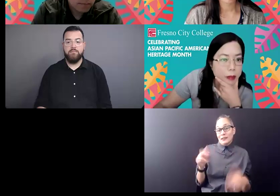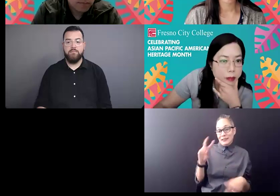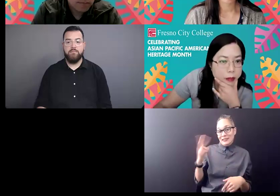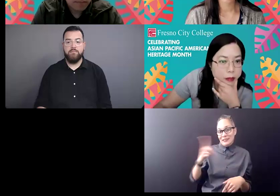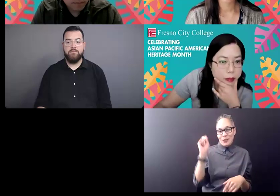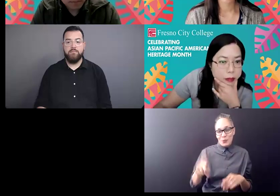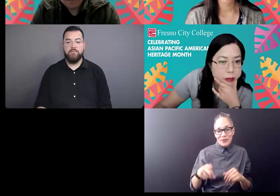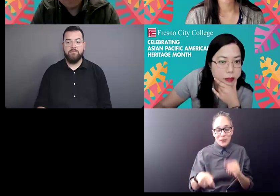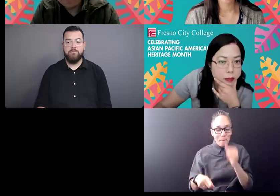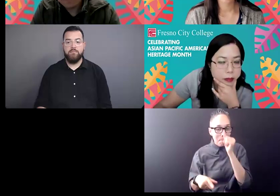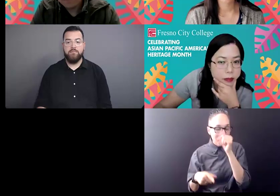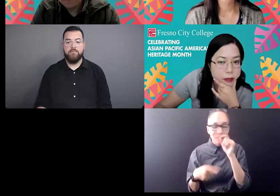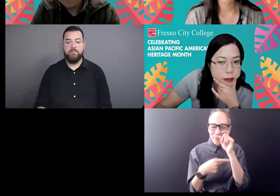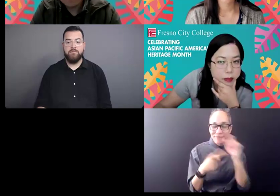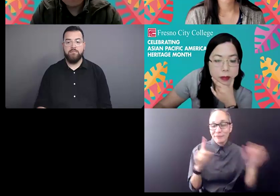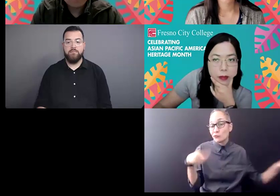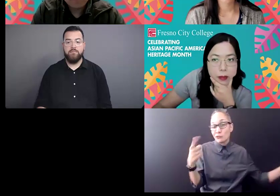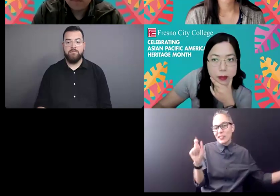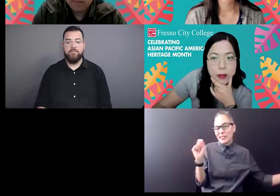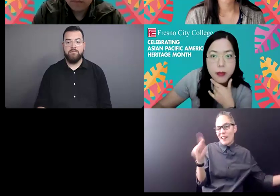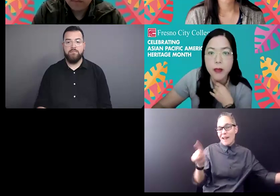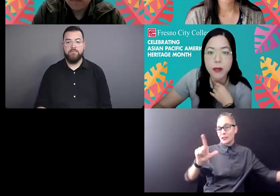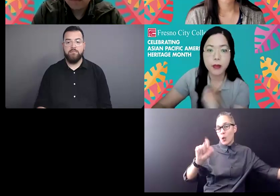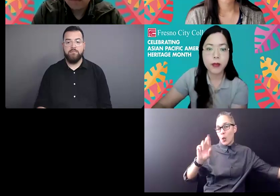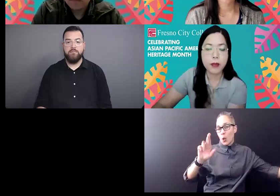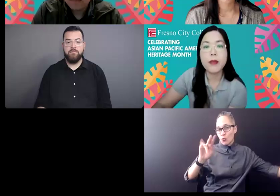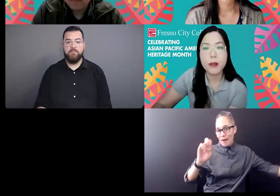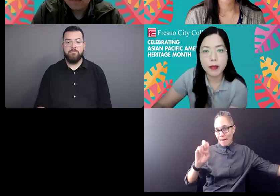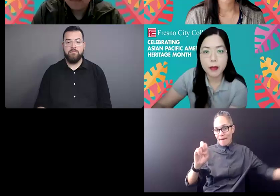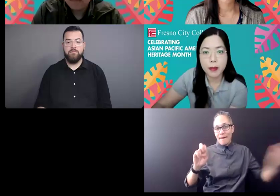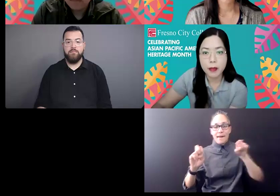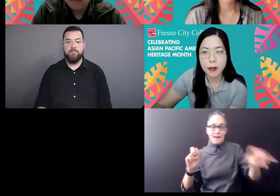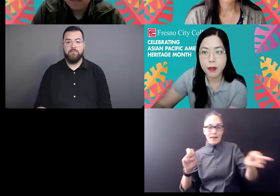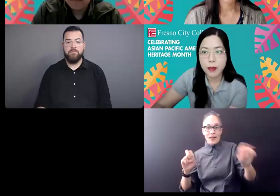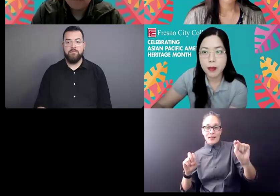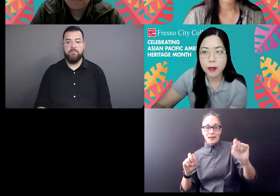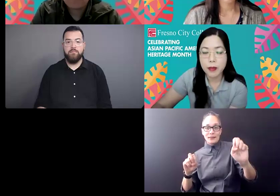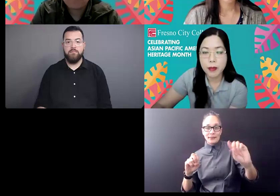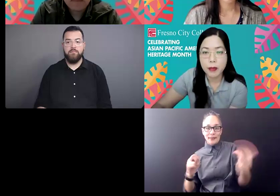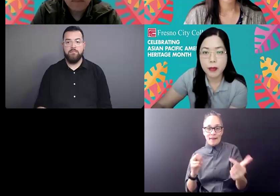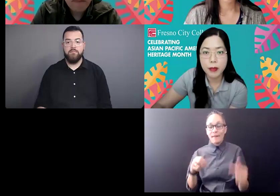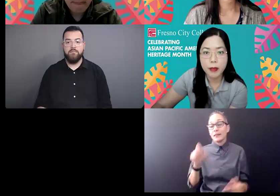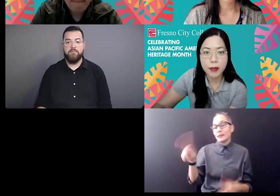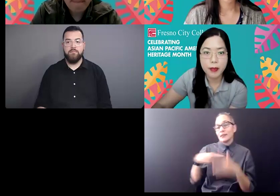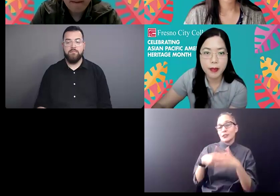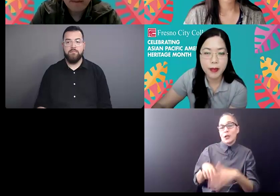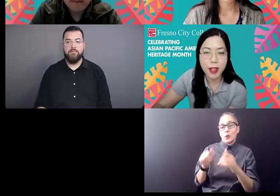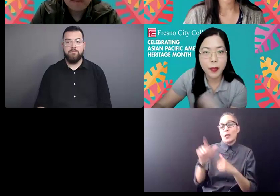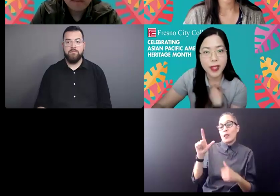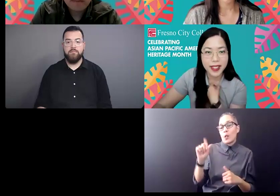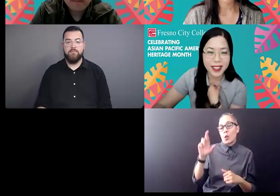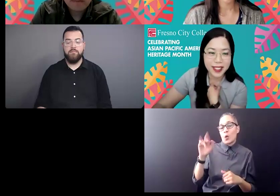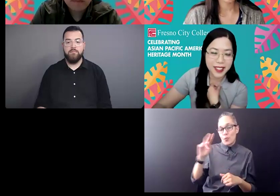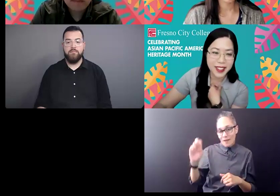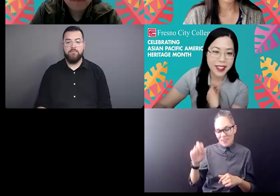question, this one will just be directed to Lorraine and Tang. This one, and we're going to start with Lorraine. So Lorraine, what are